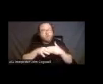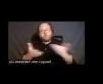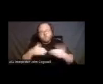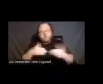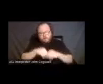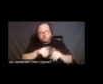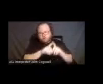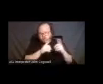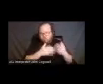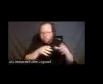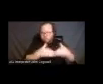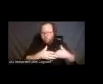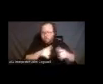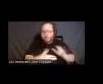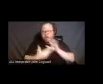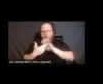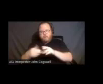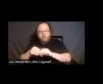are represented in the plan.